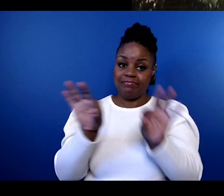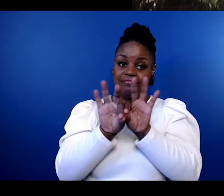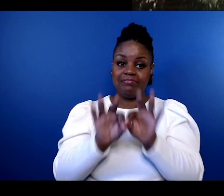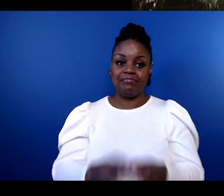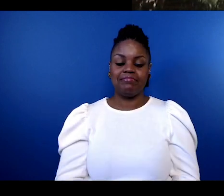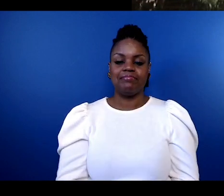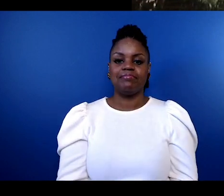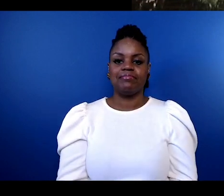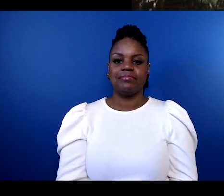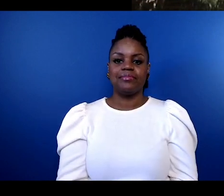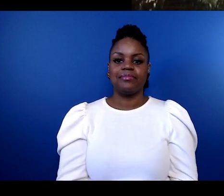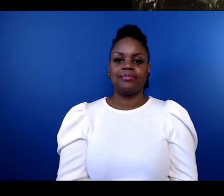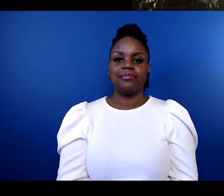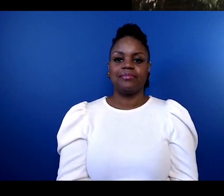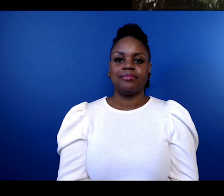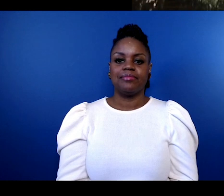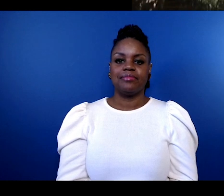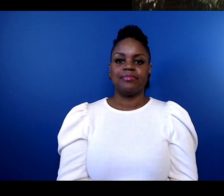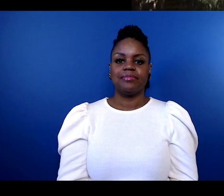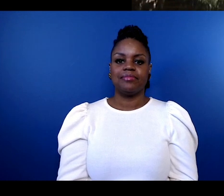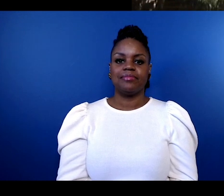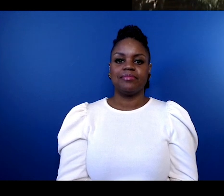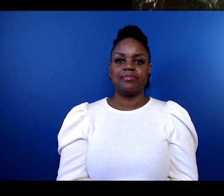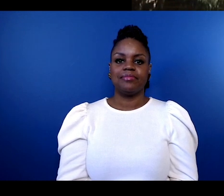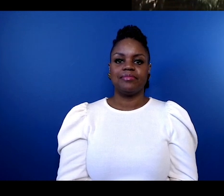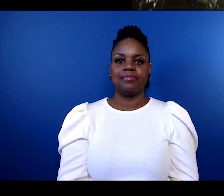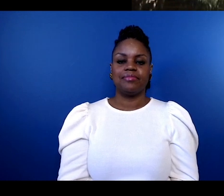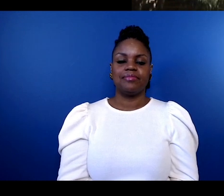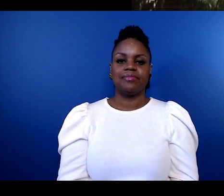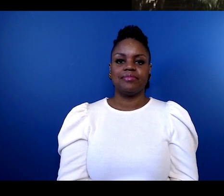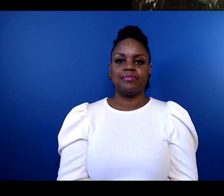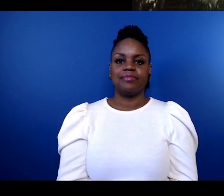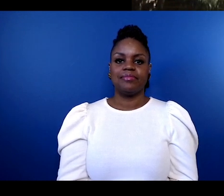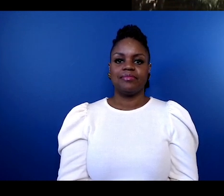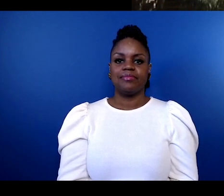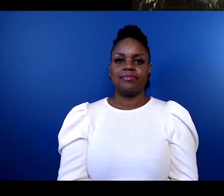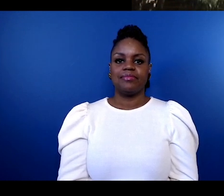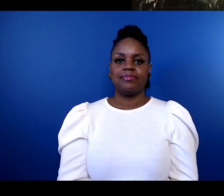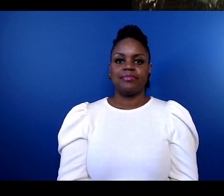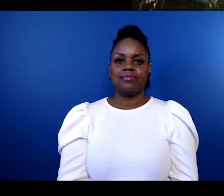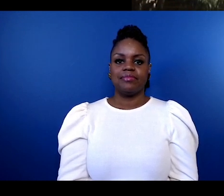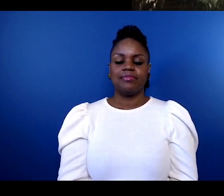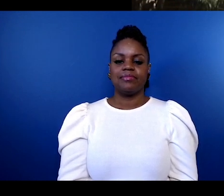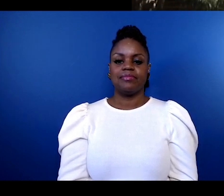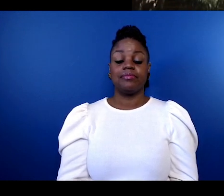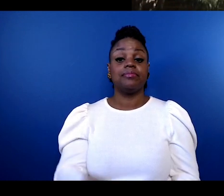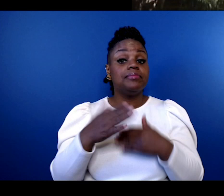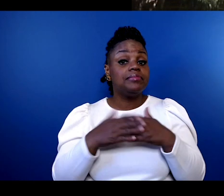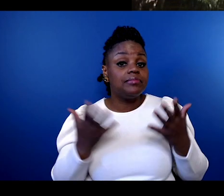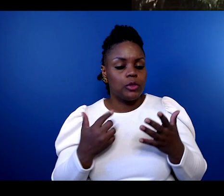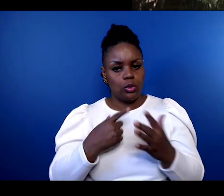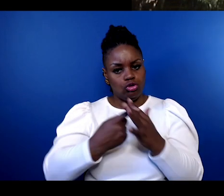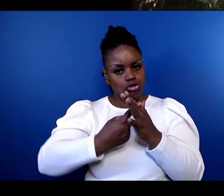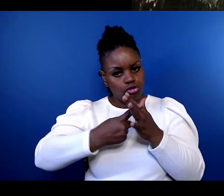And we're just going to move at your own pace. So I'm going to call out everything. If you're moving at my pace, that's great. If